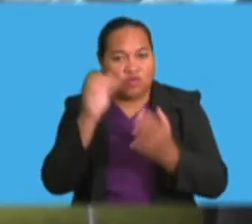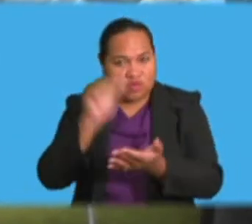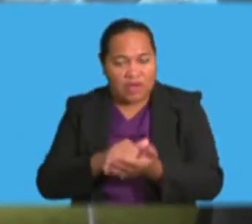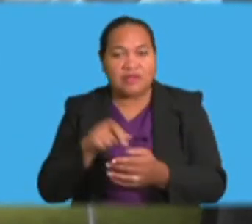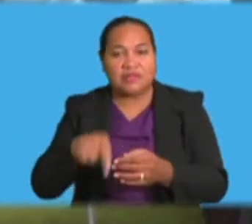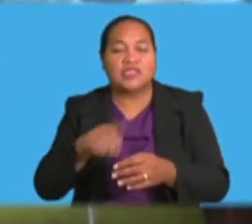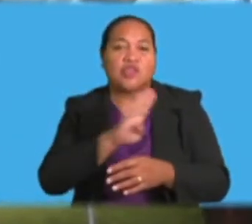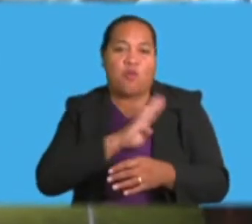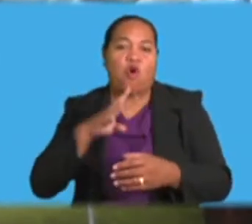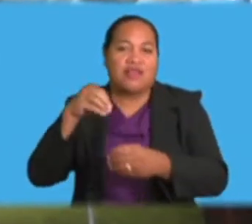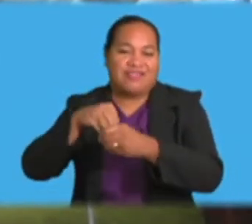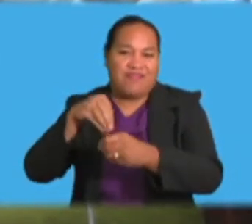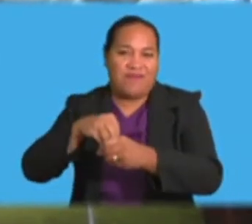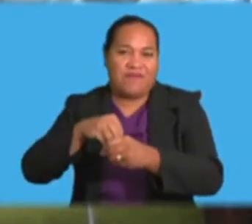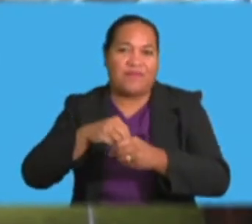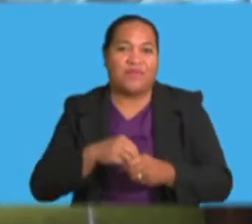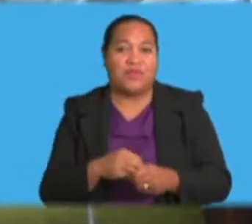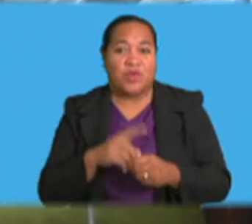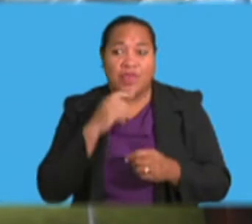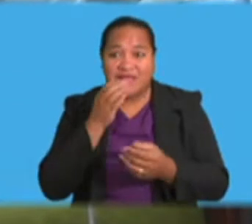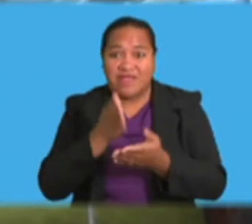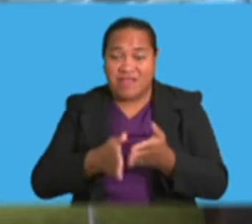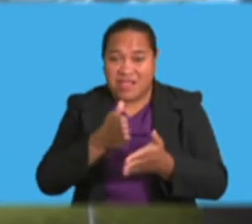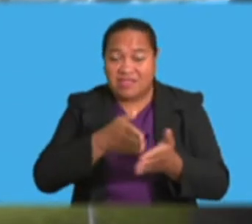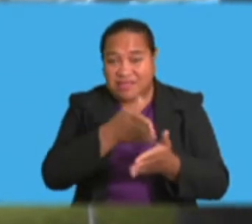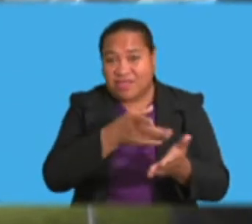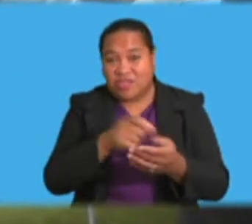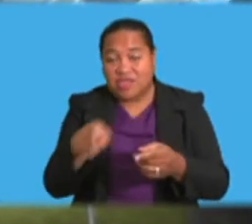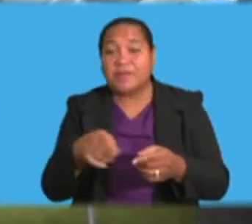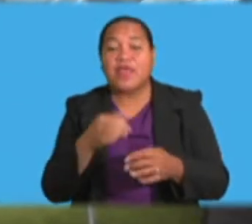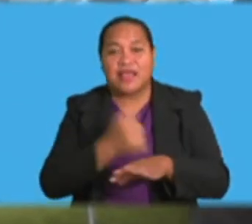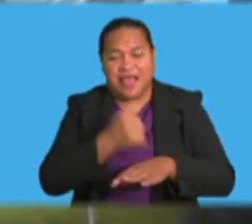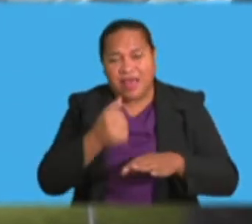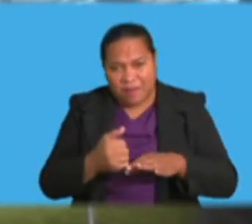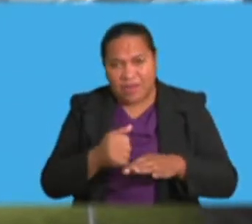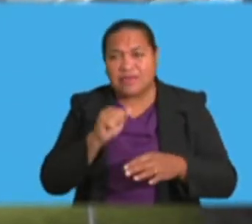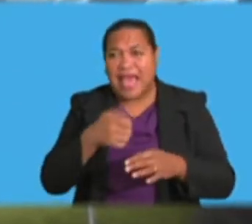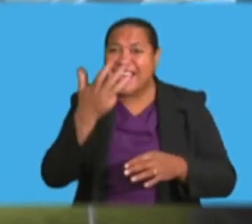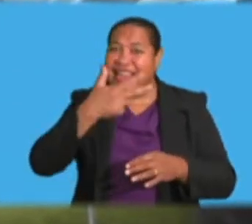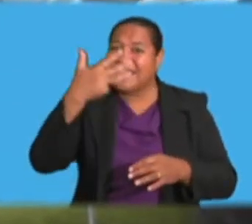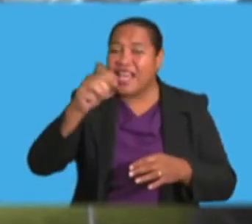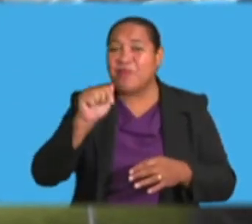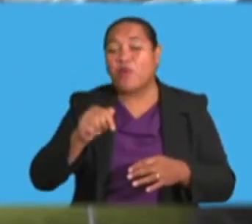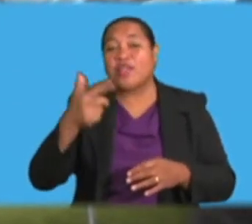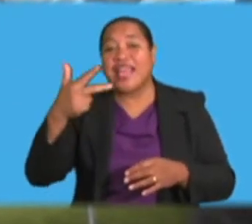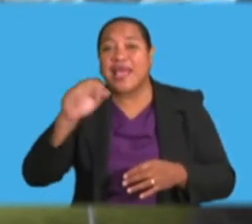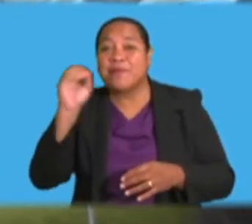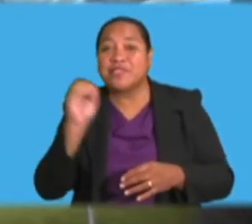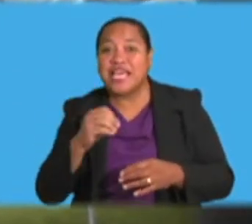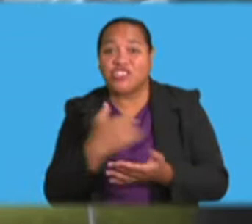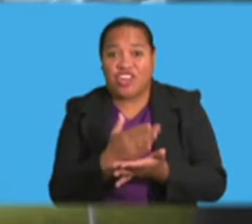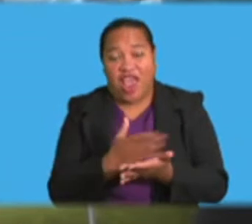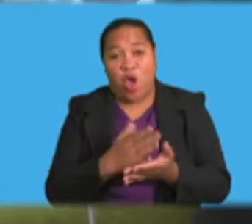on the board itself. As far as dividends are concerned, Madam Speaker, government, despite being 99.8%